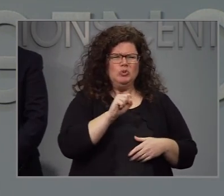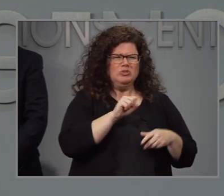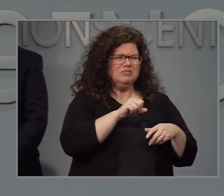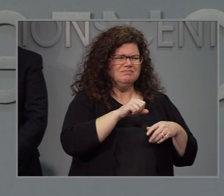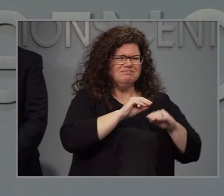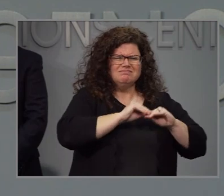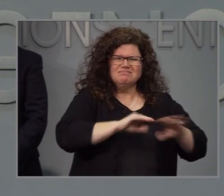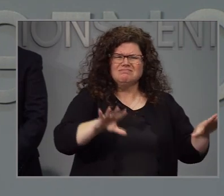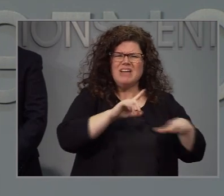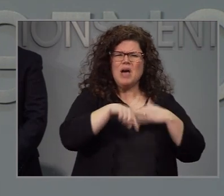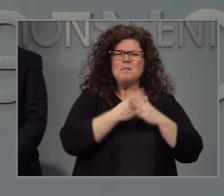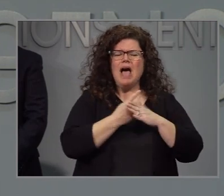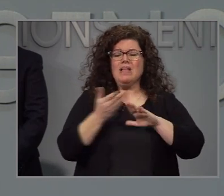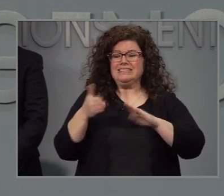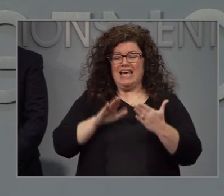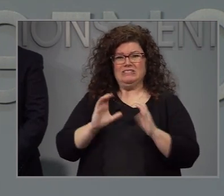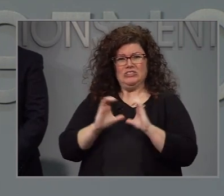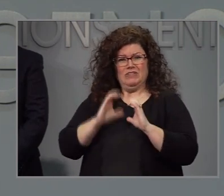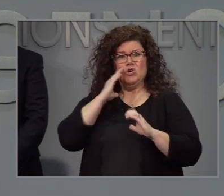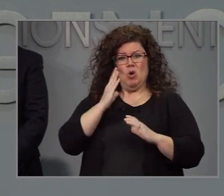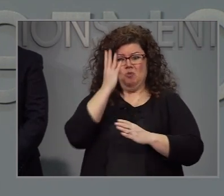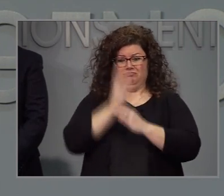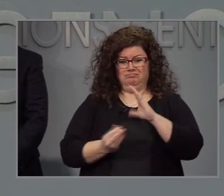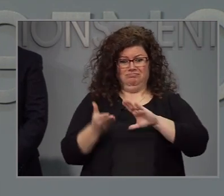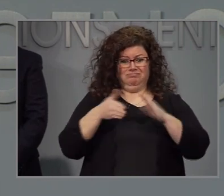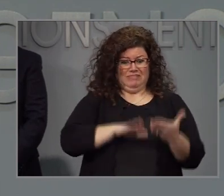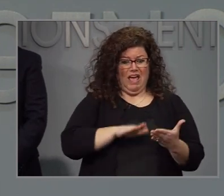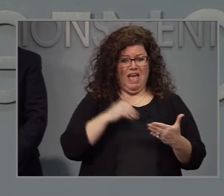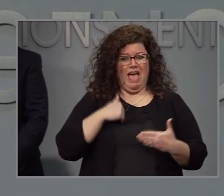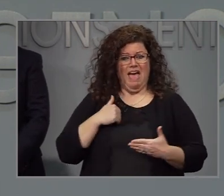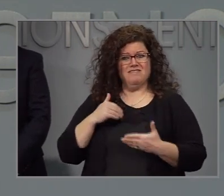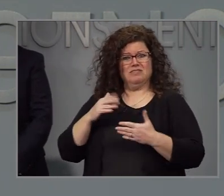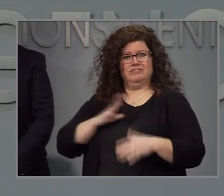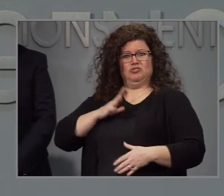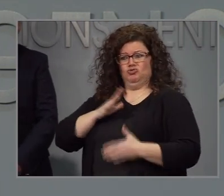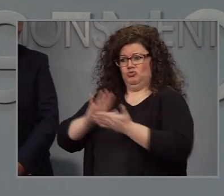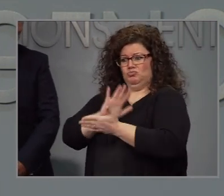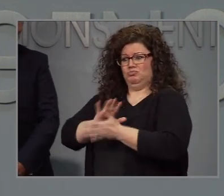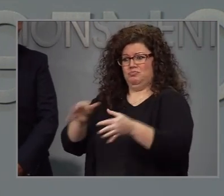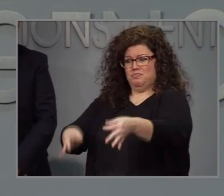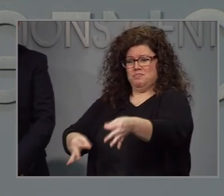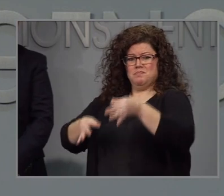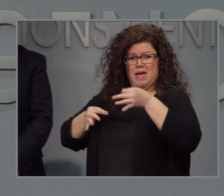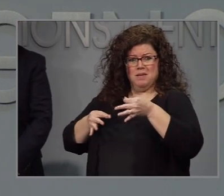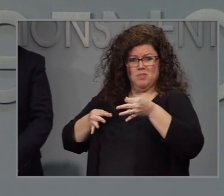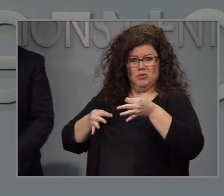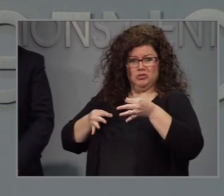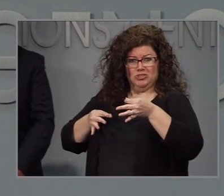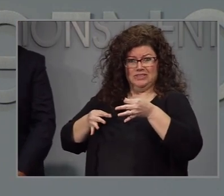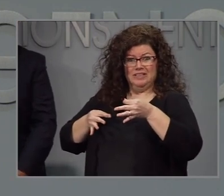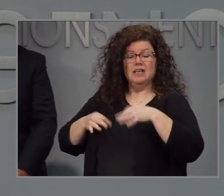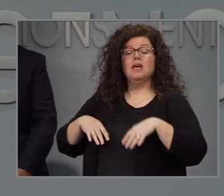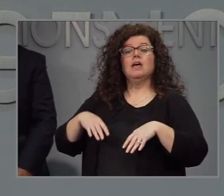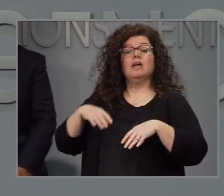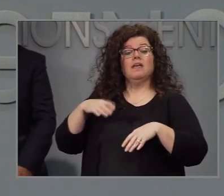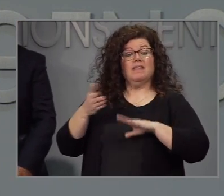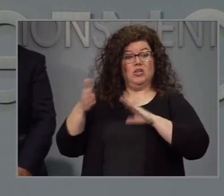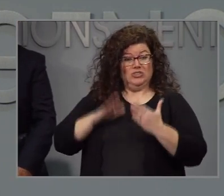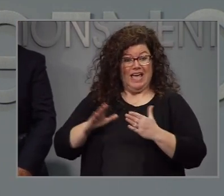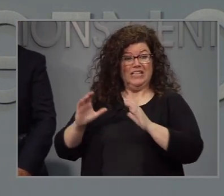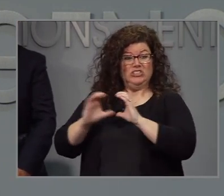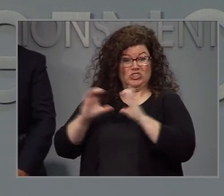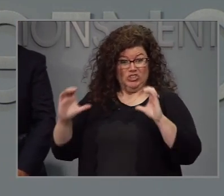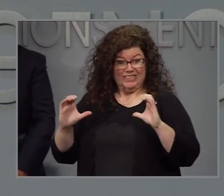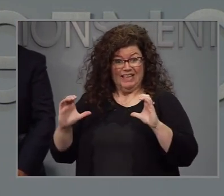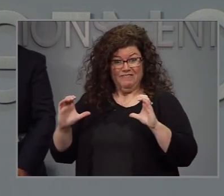certificates. Some local health departments are not the point of contact for death certificates. Death certificates are attained